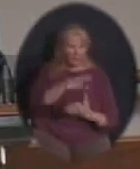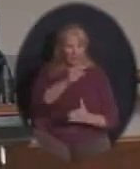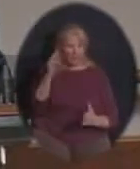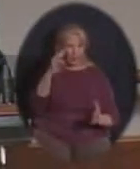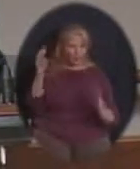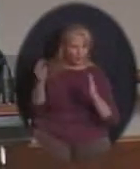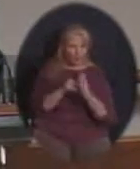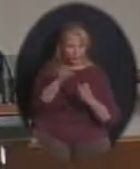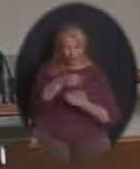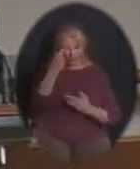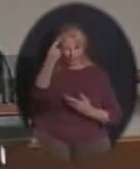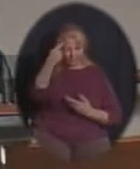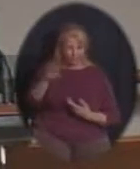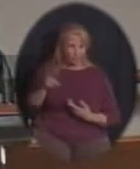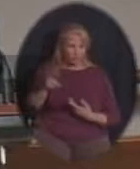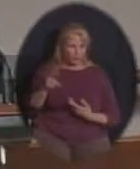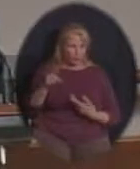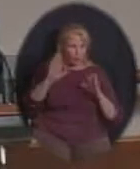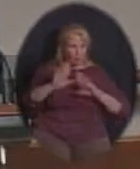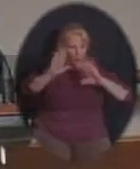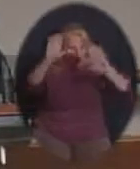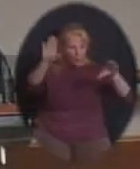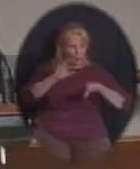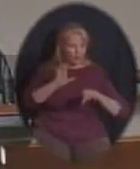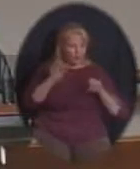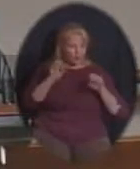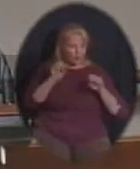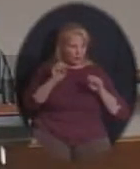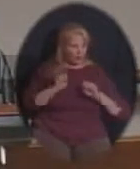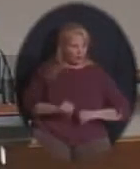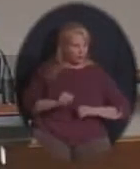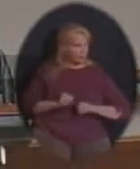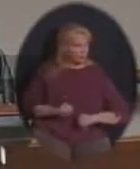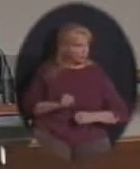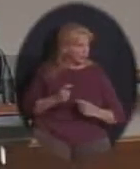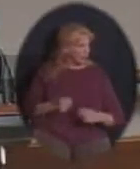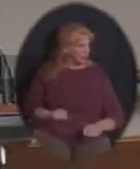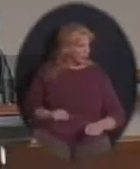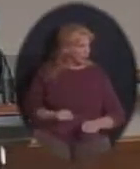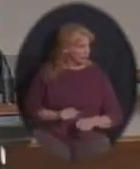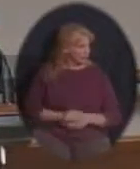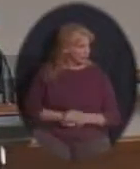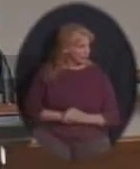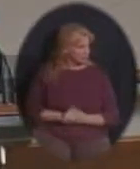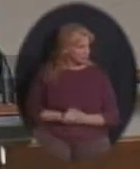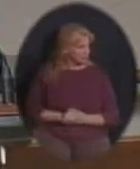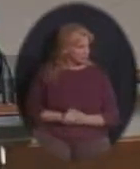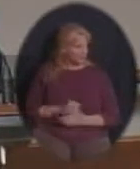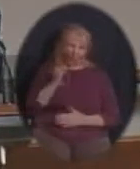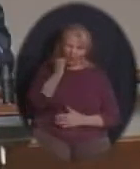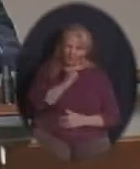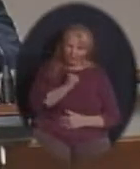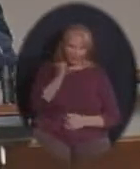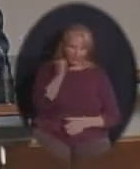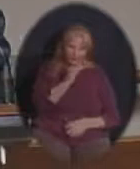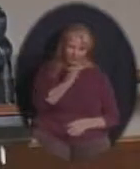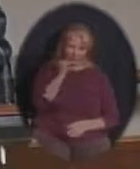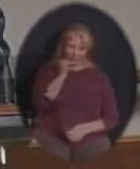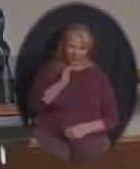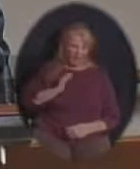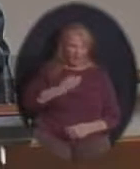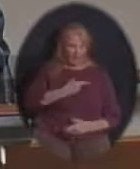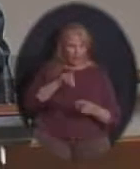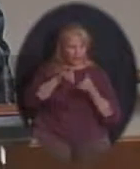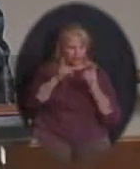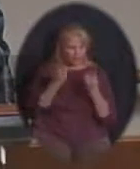tremendous school district that we have and the results that we get for our taxpayers' dollars. day in and day out, our school